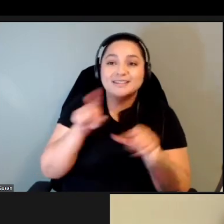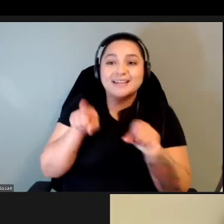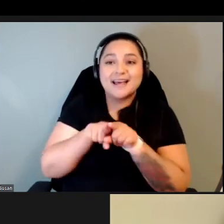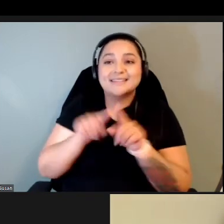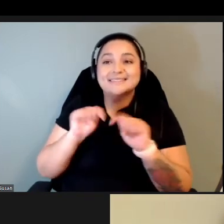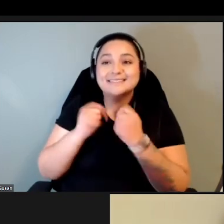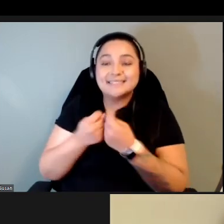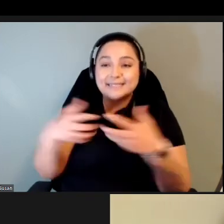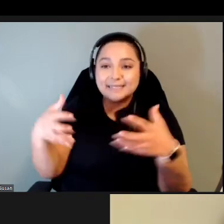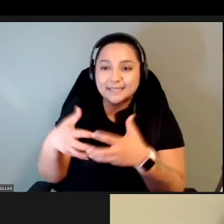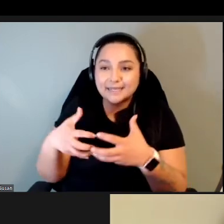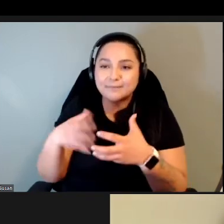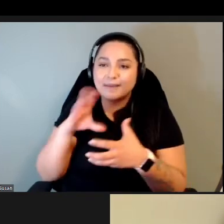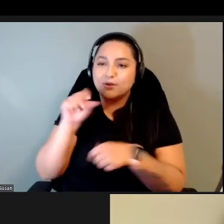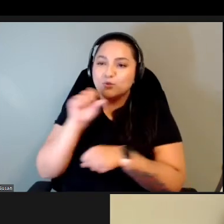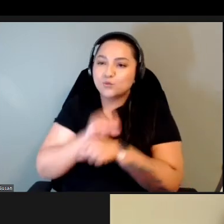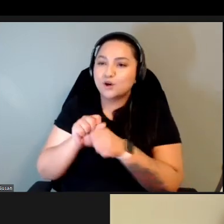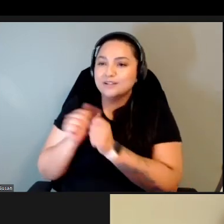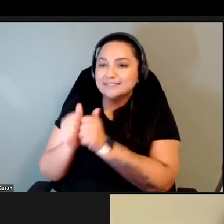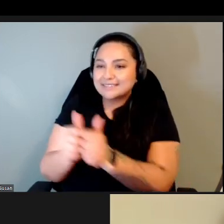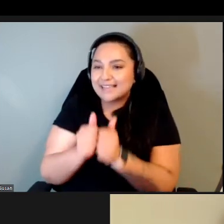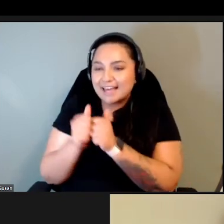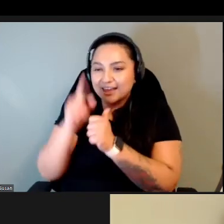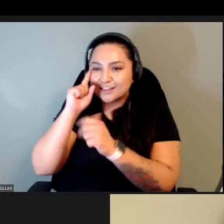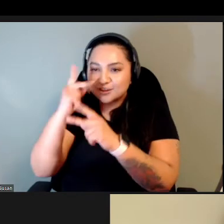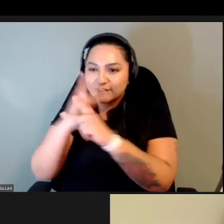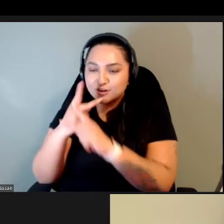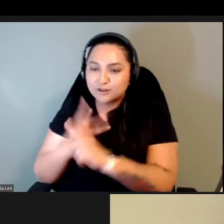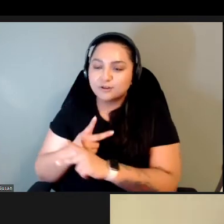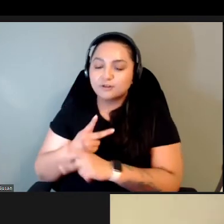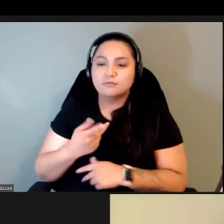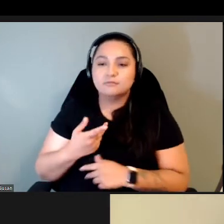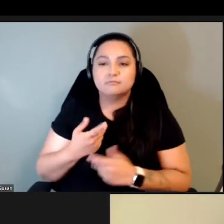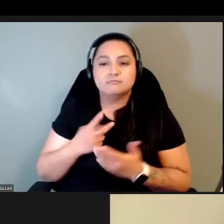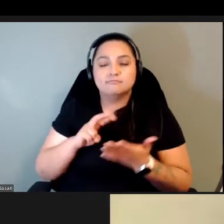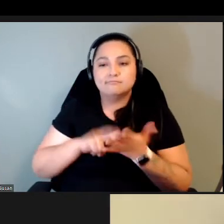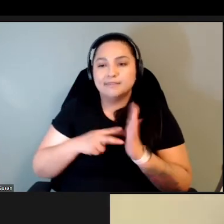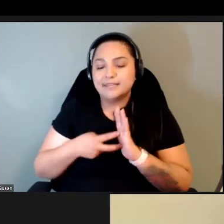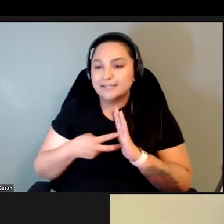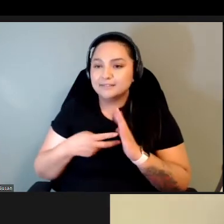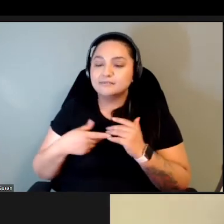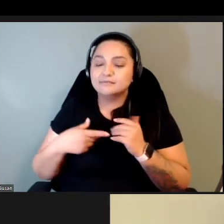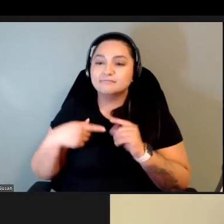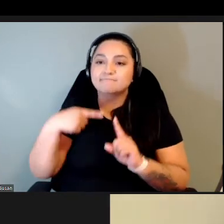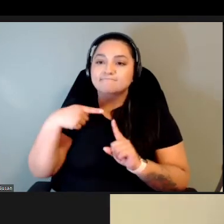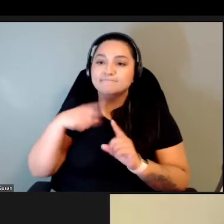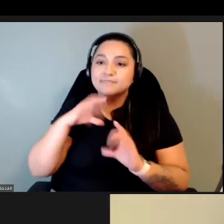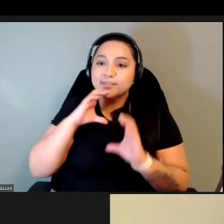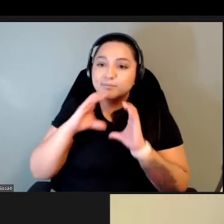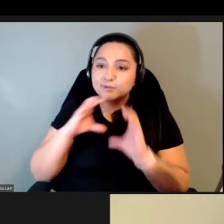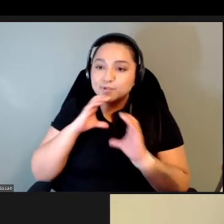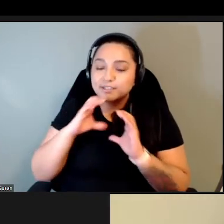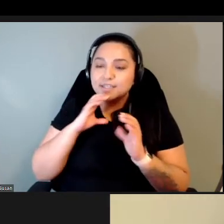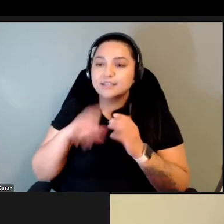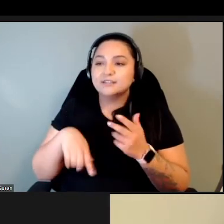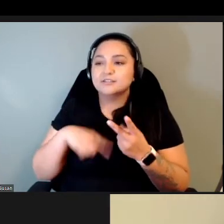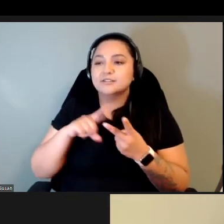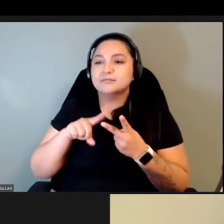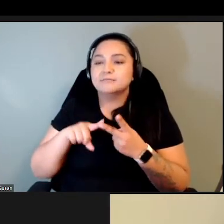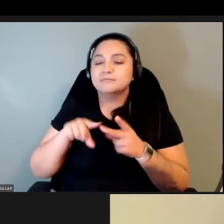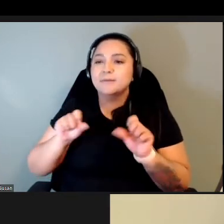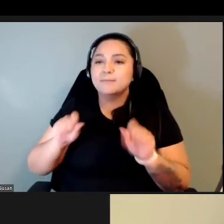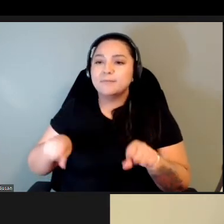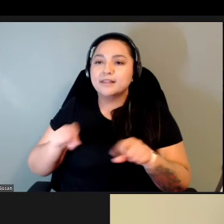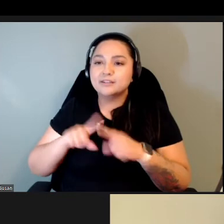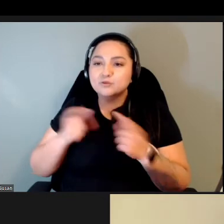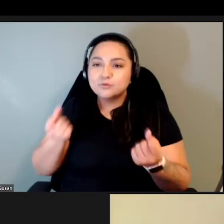things that means. This means that they need to work on the communication, they need to be able to empathize with each other, they need to